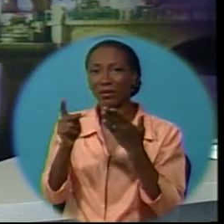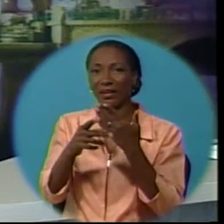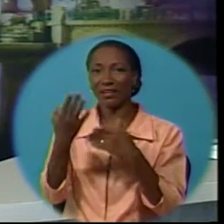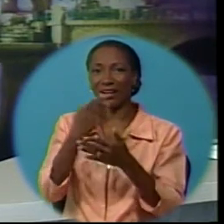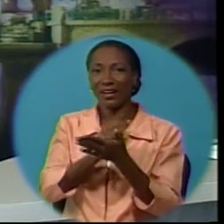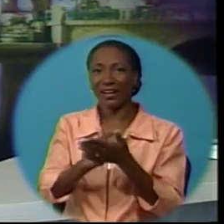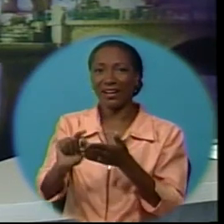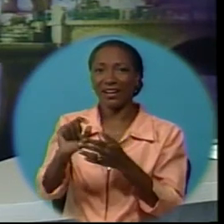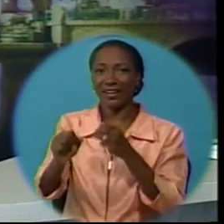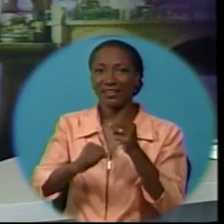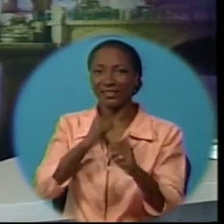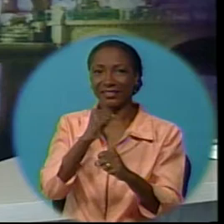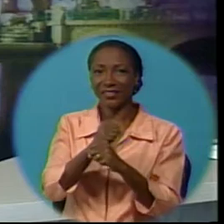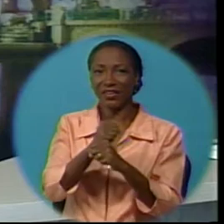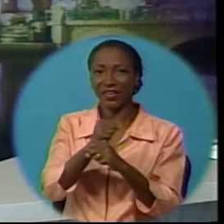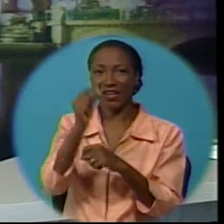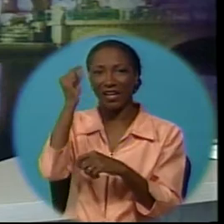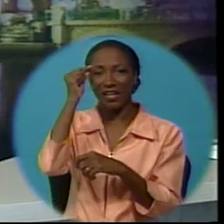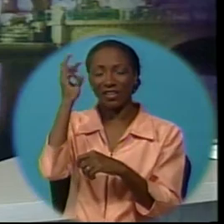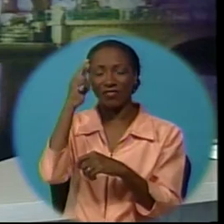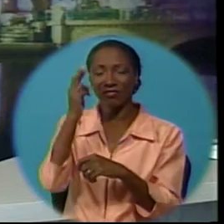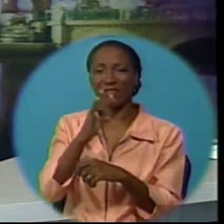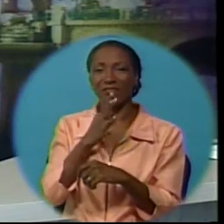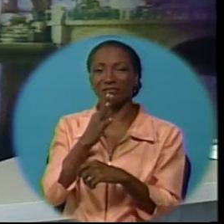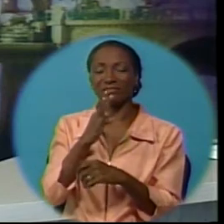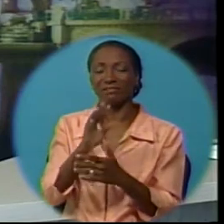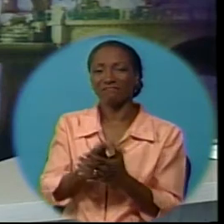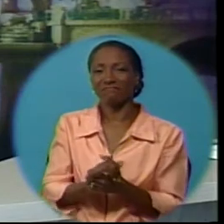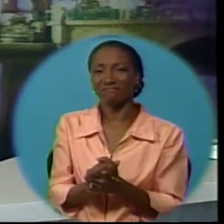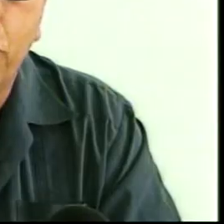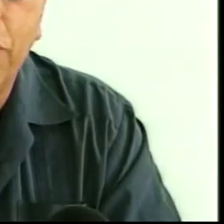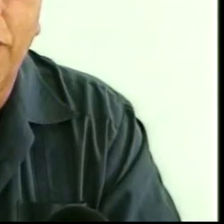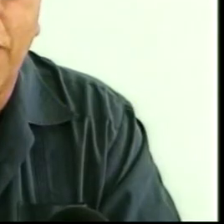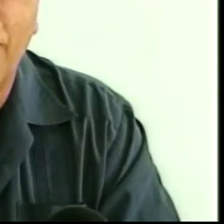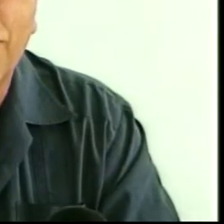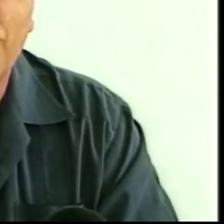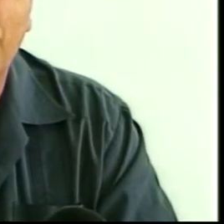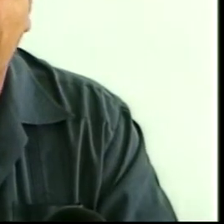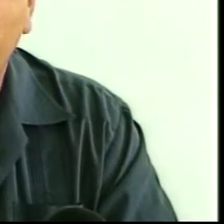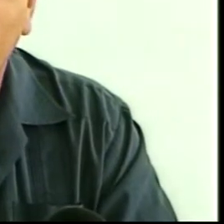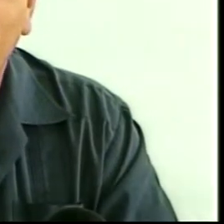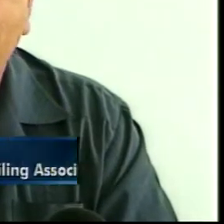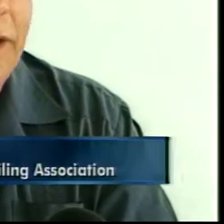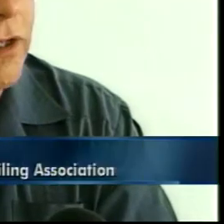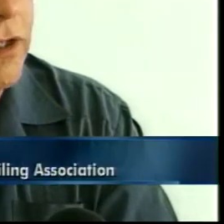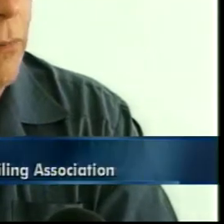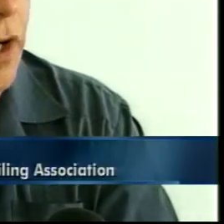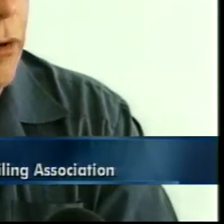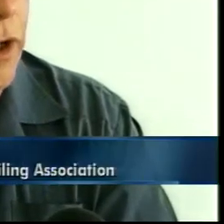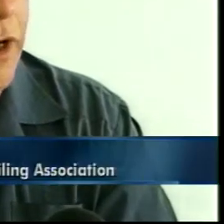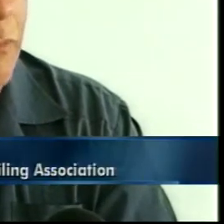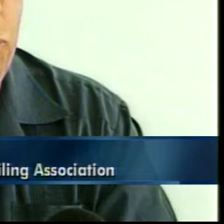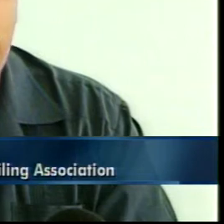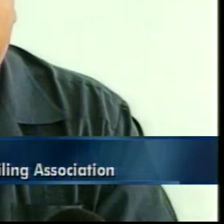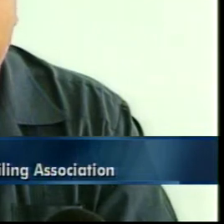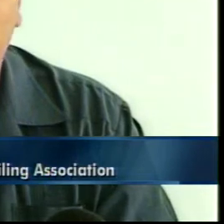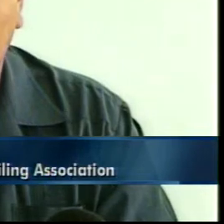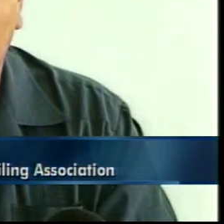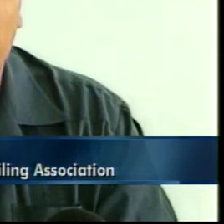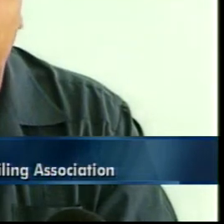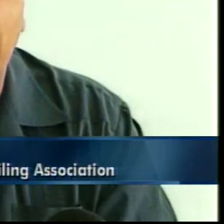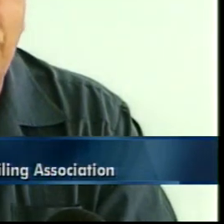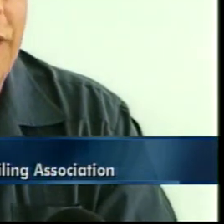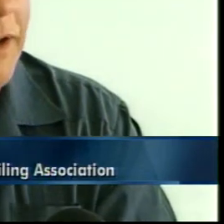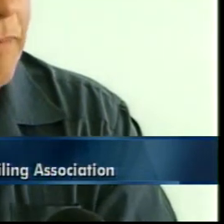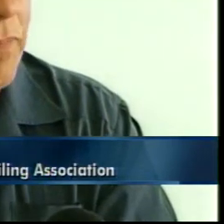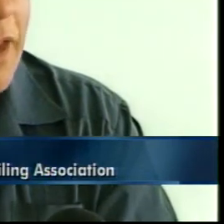Sailing Association, Gus Reeder. It's named in the GP14 class. This is a primarily British